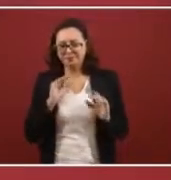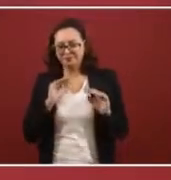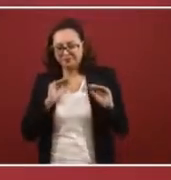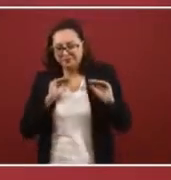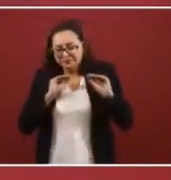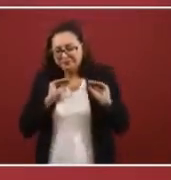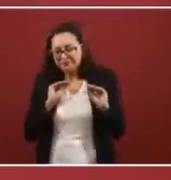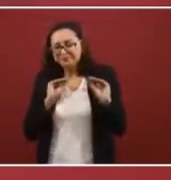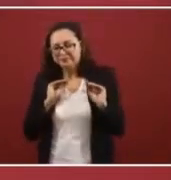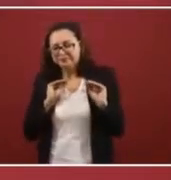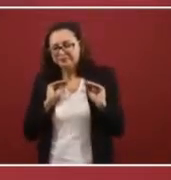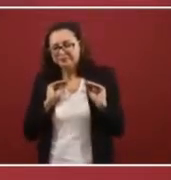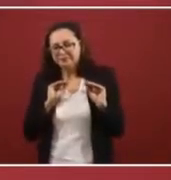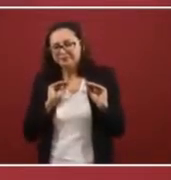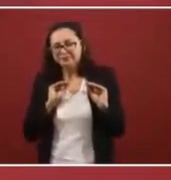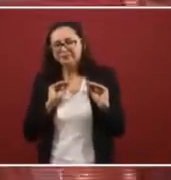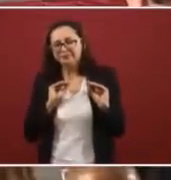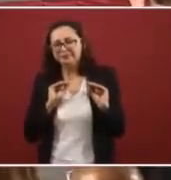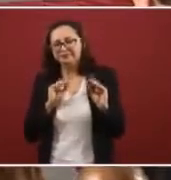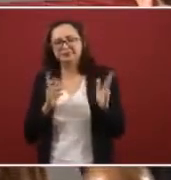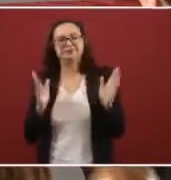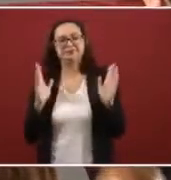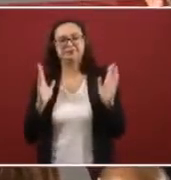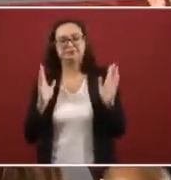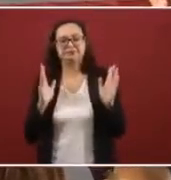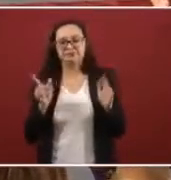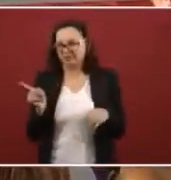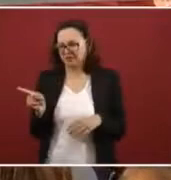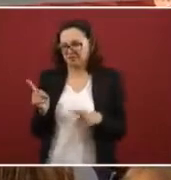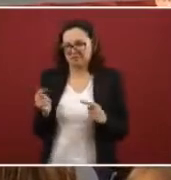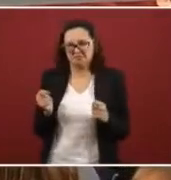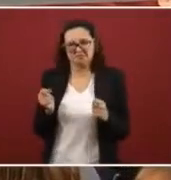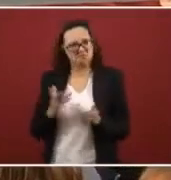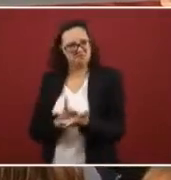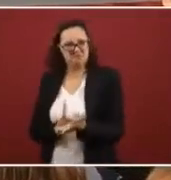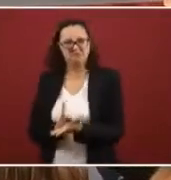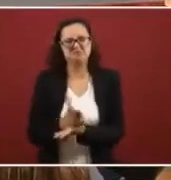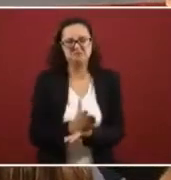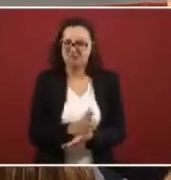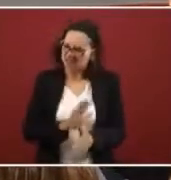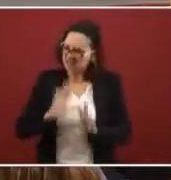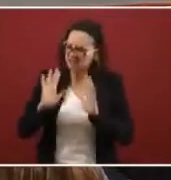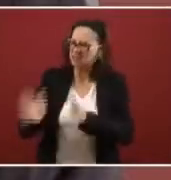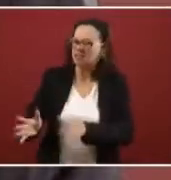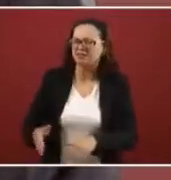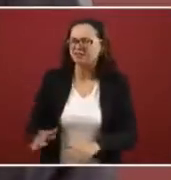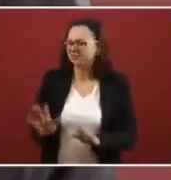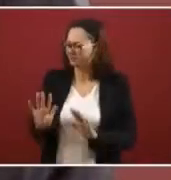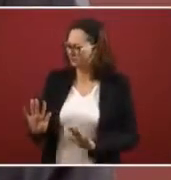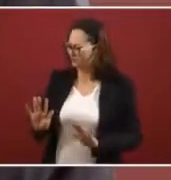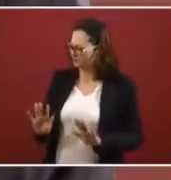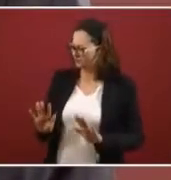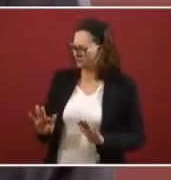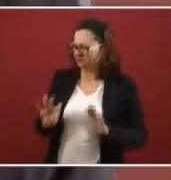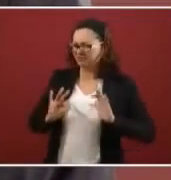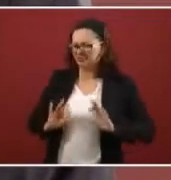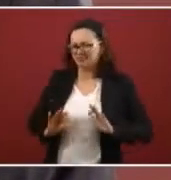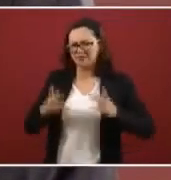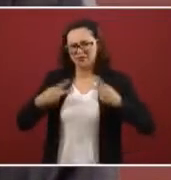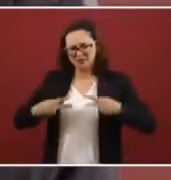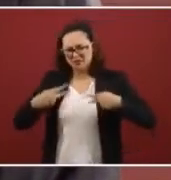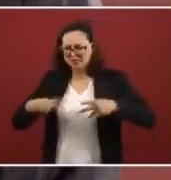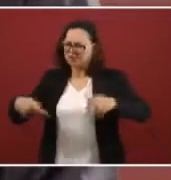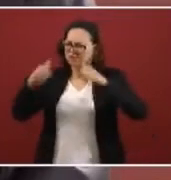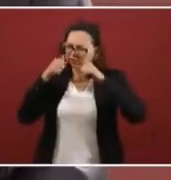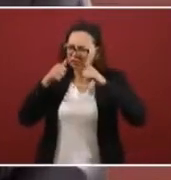So then he didn't talk to him the whole road because of his imprudence, because he didn't want to listen.